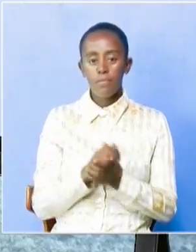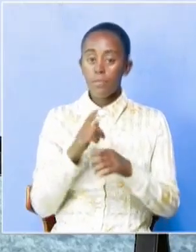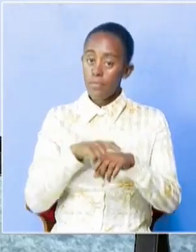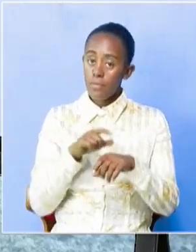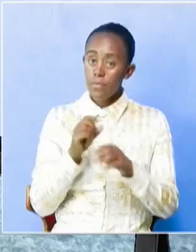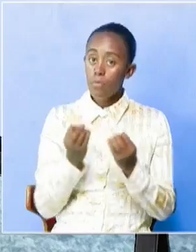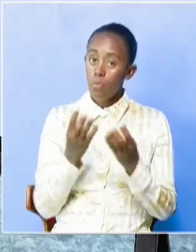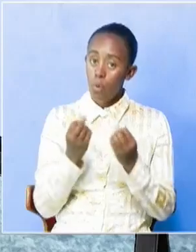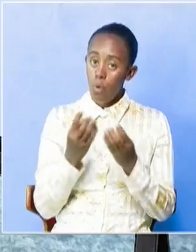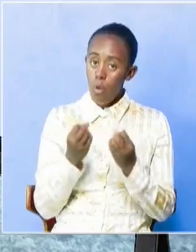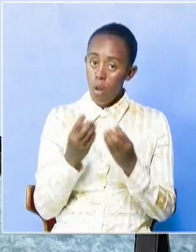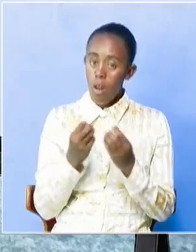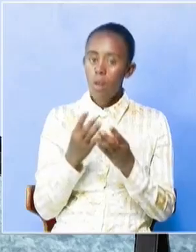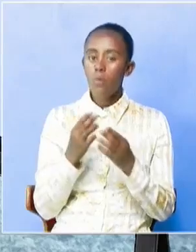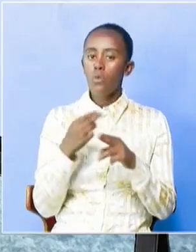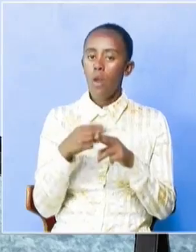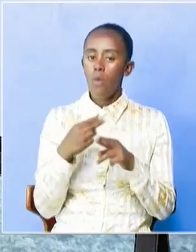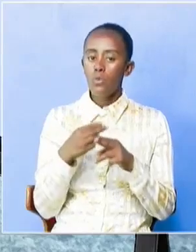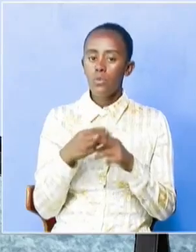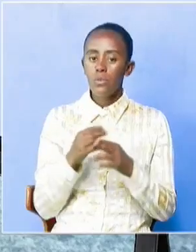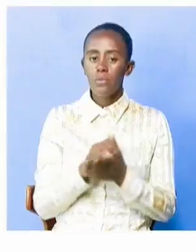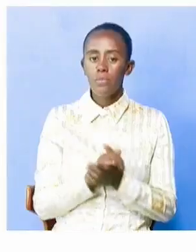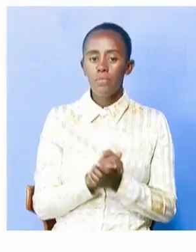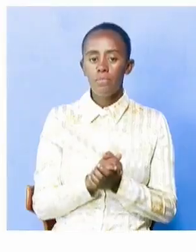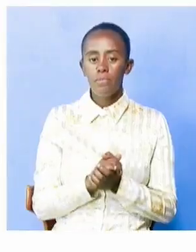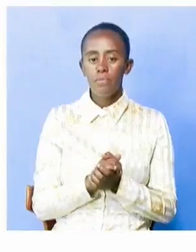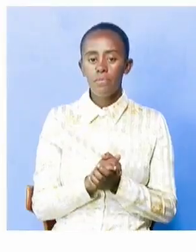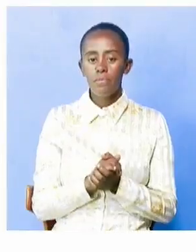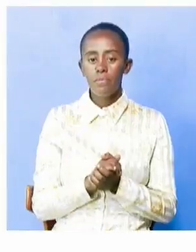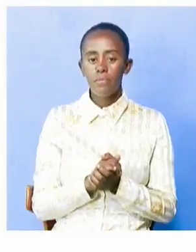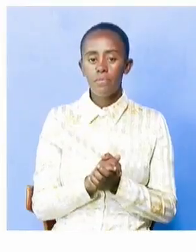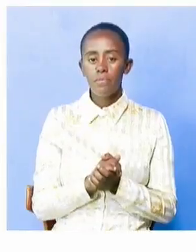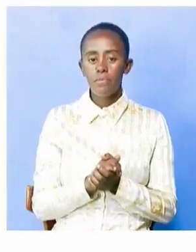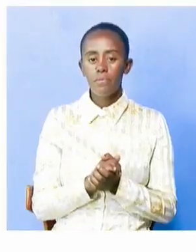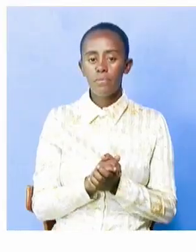with plural nouns. Okay.